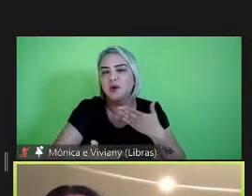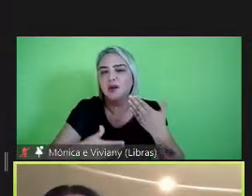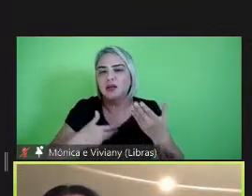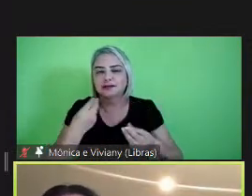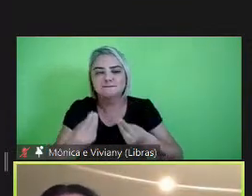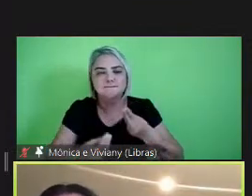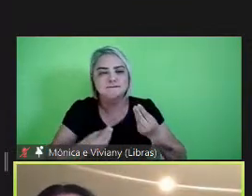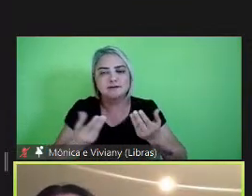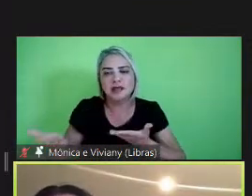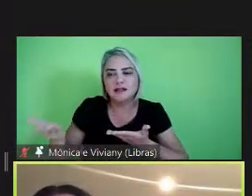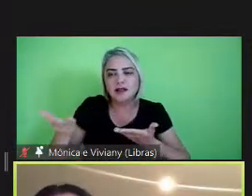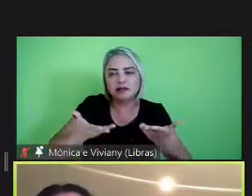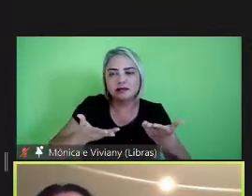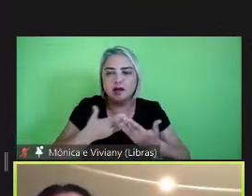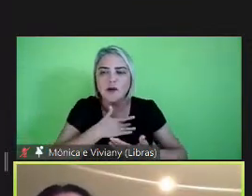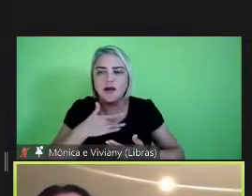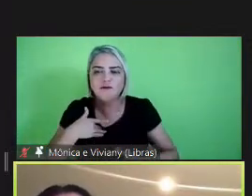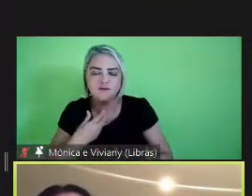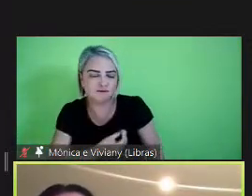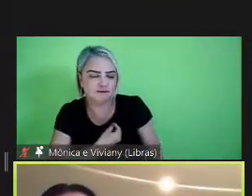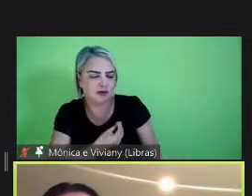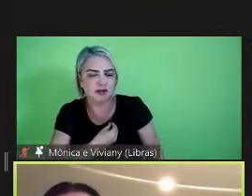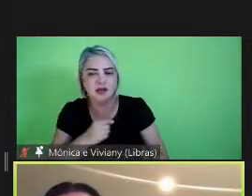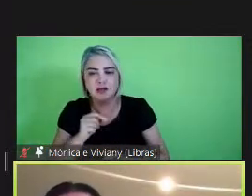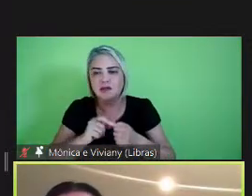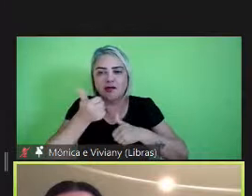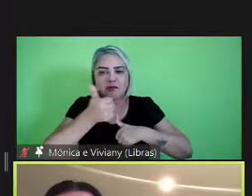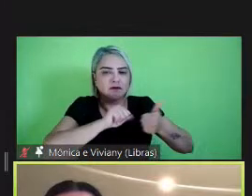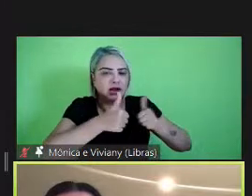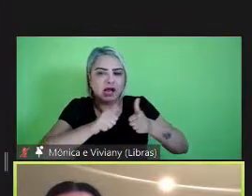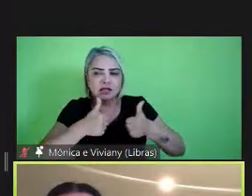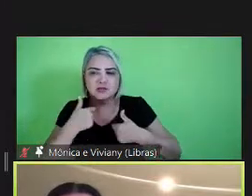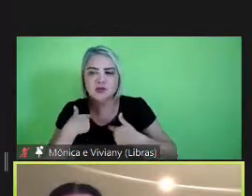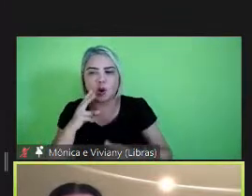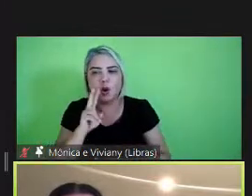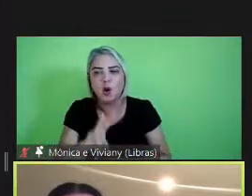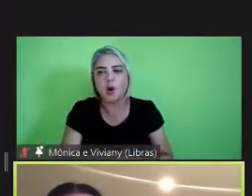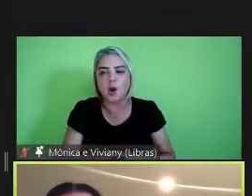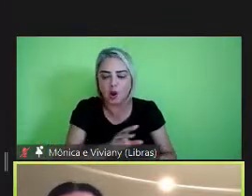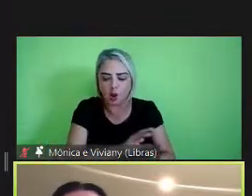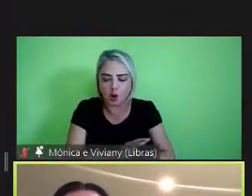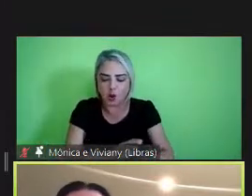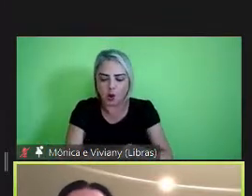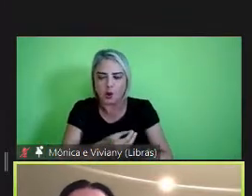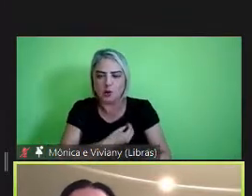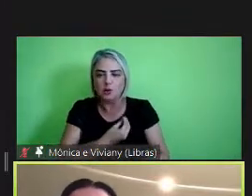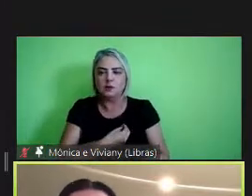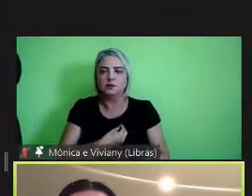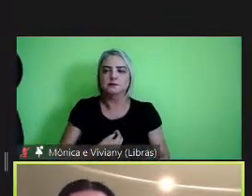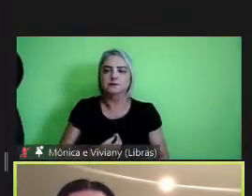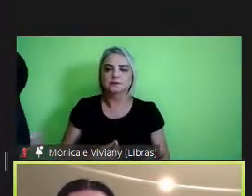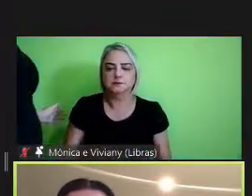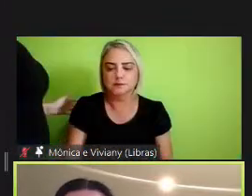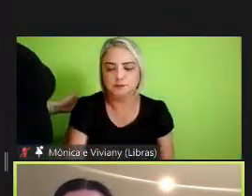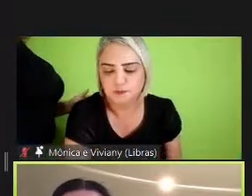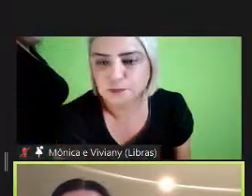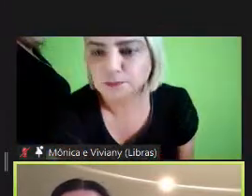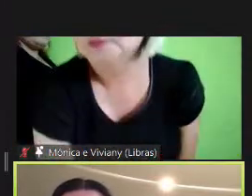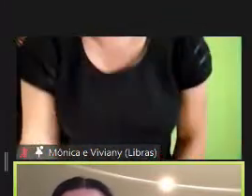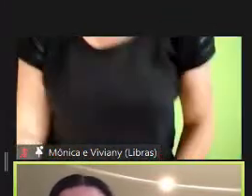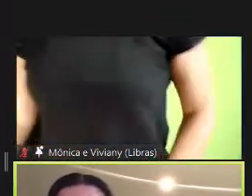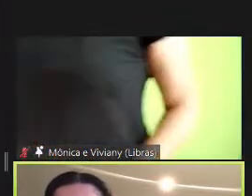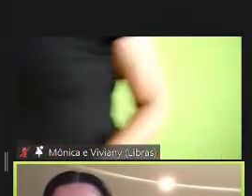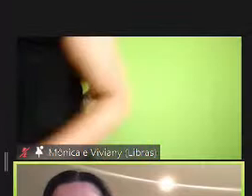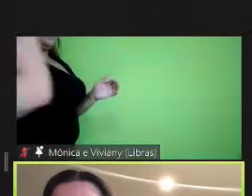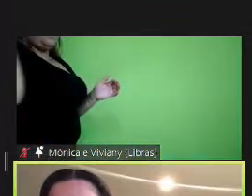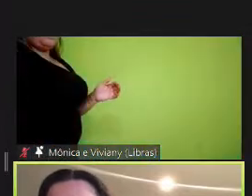needs assessments, looked across the life course at need, and looked at the evidence base, but really lacked a bit of direction in terms